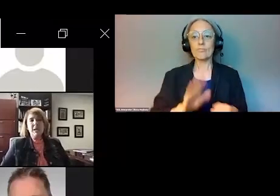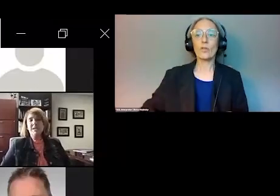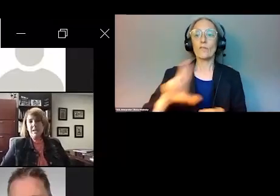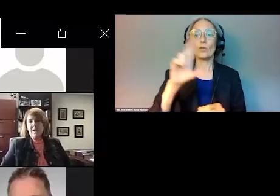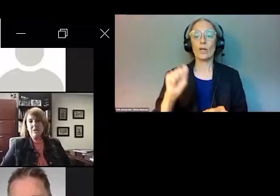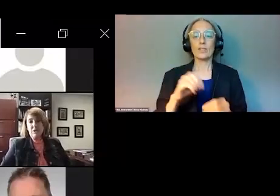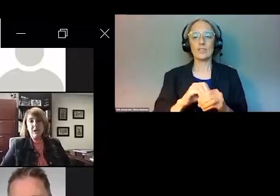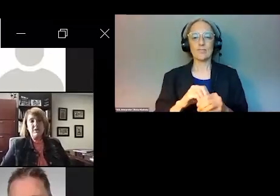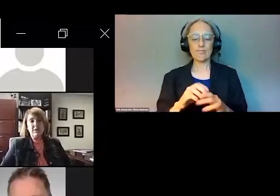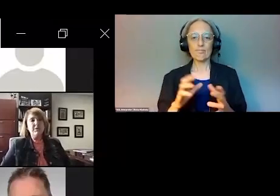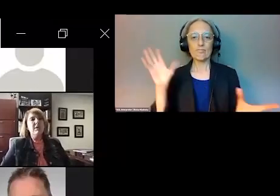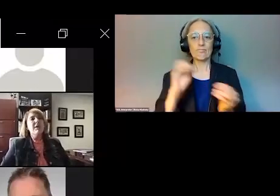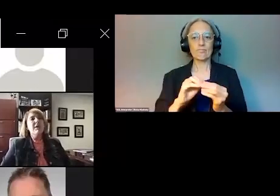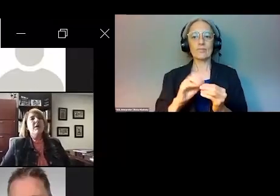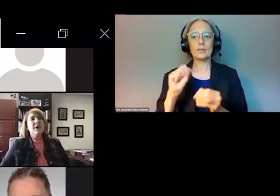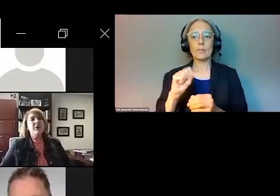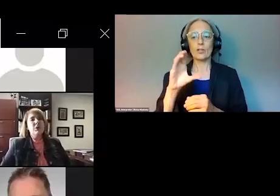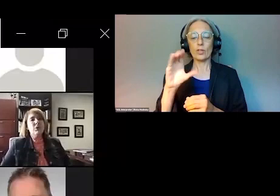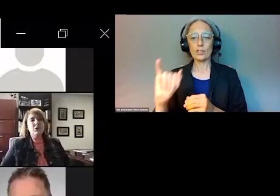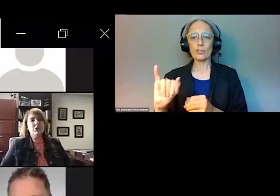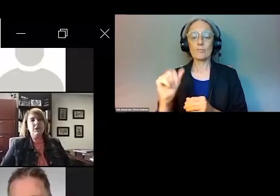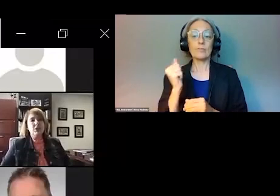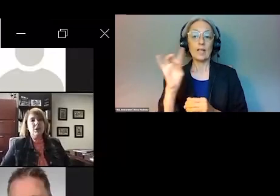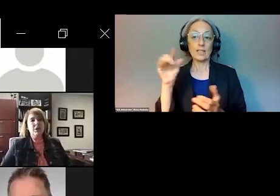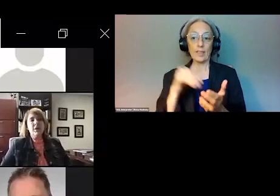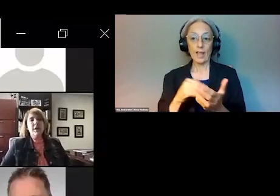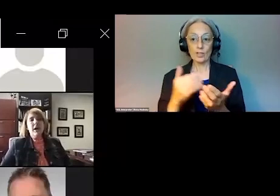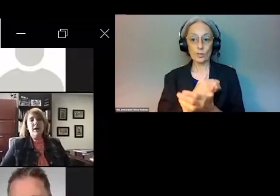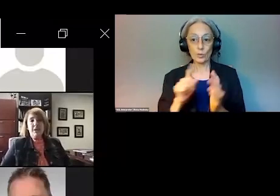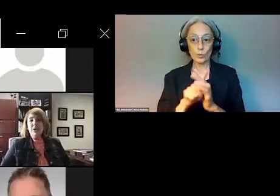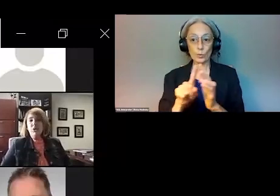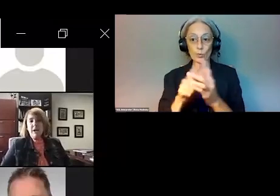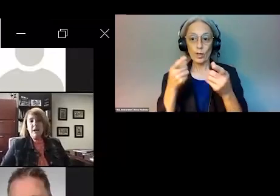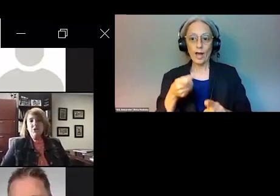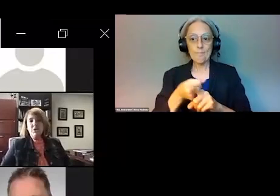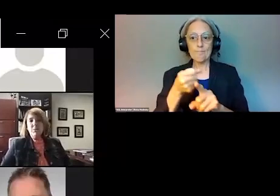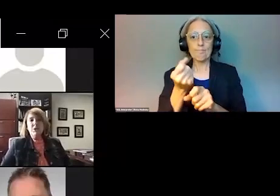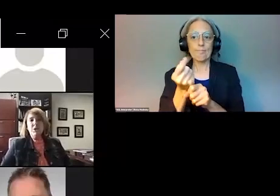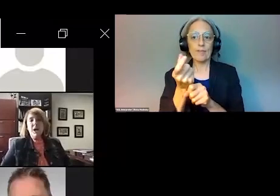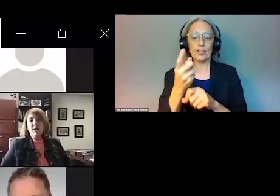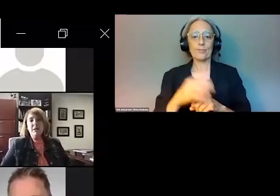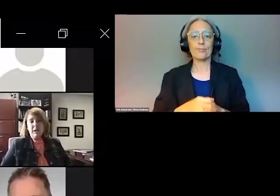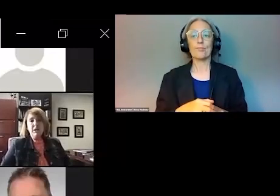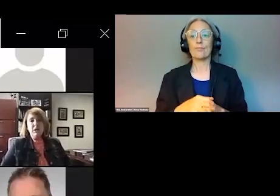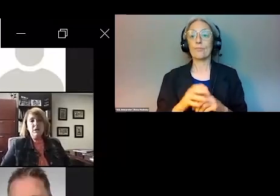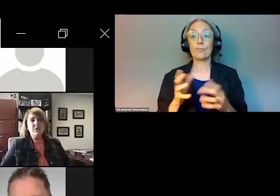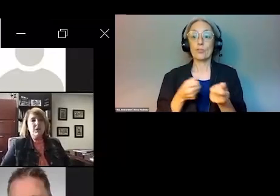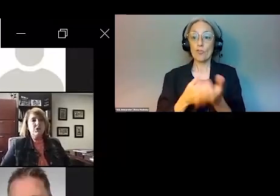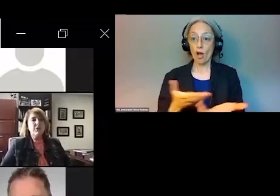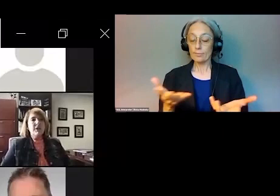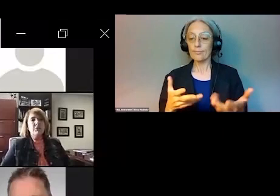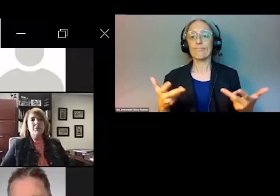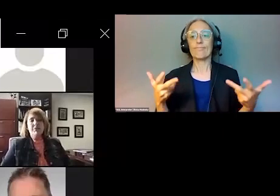with approximately 18,000 new cases of spinal cord injury each year. Vehicle crashes are the most common